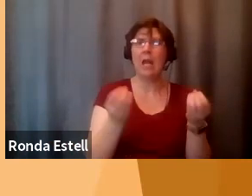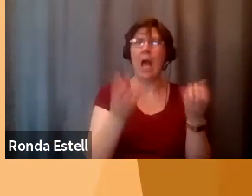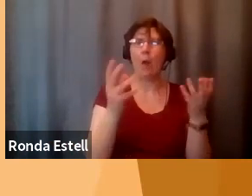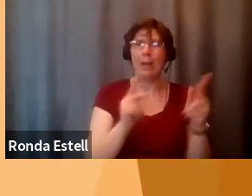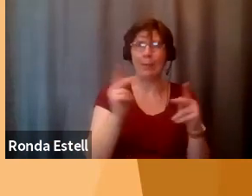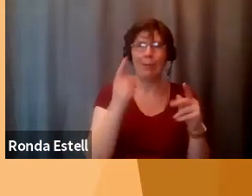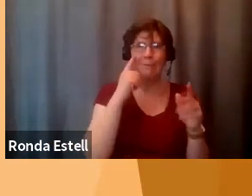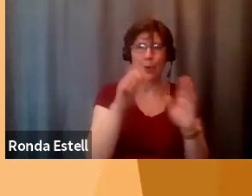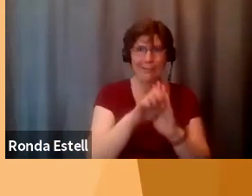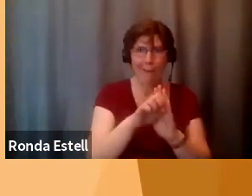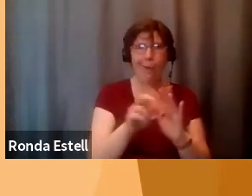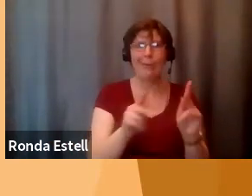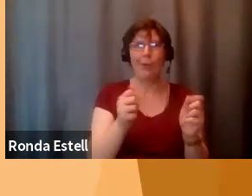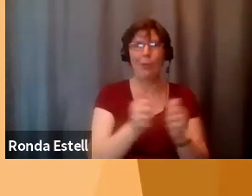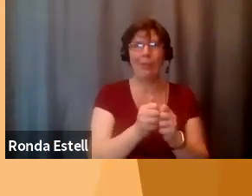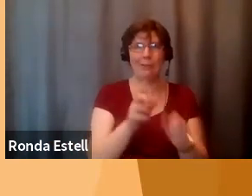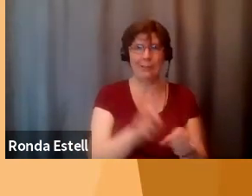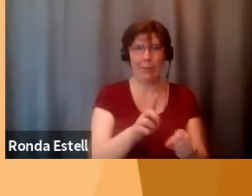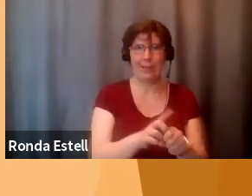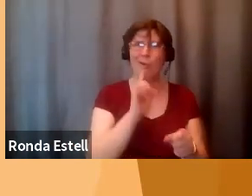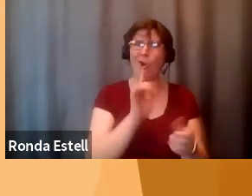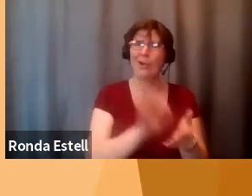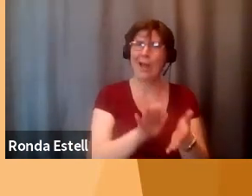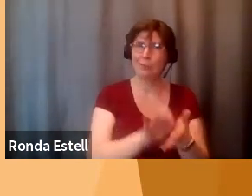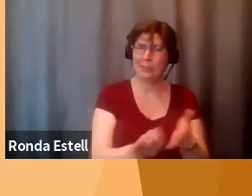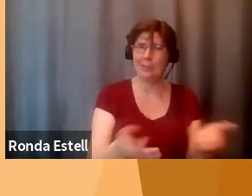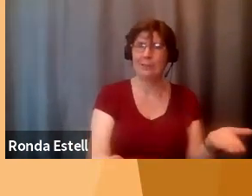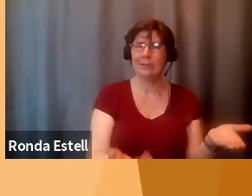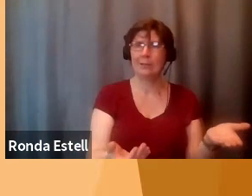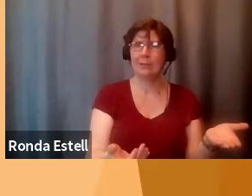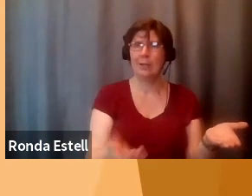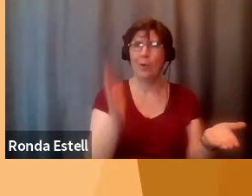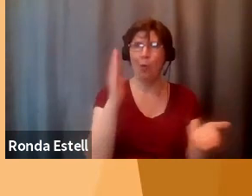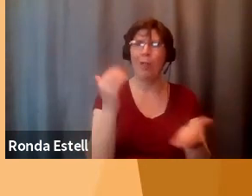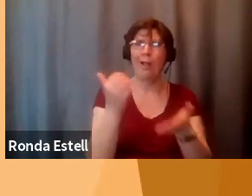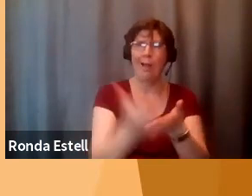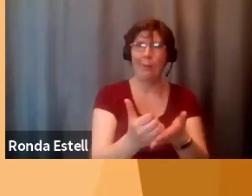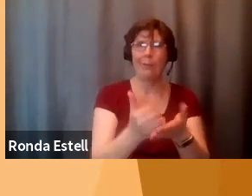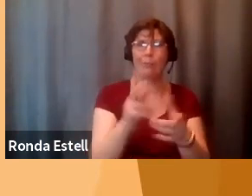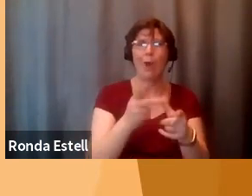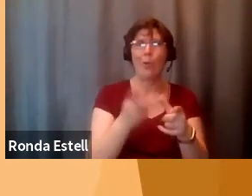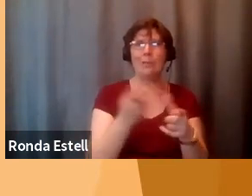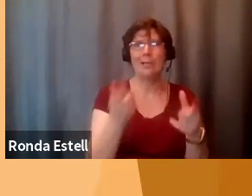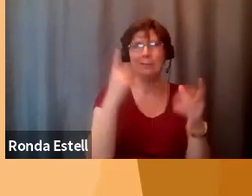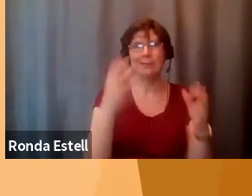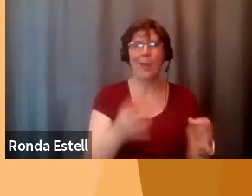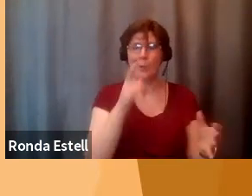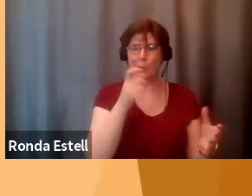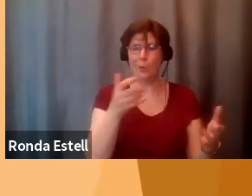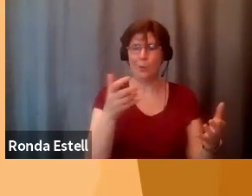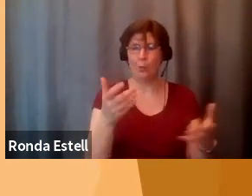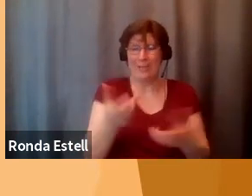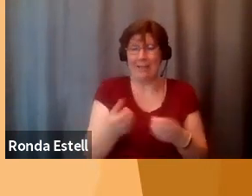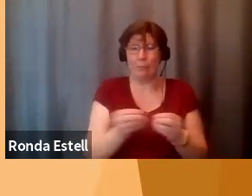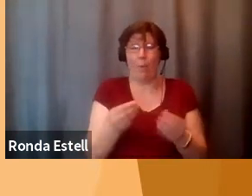for example, people with disabilities, are counted in the census will help them prioritize and decide who gets more money.